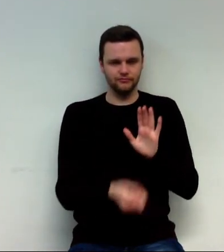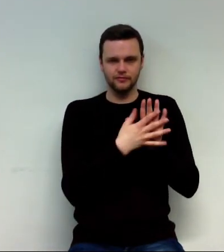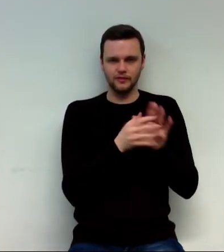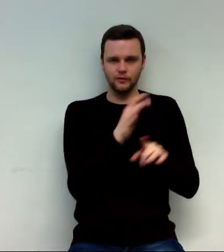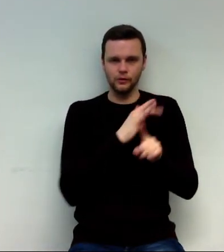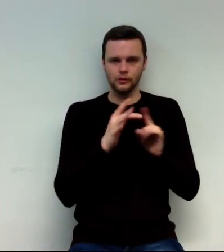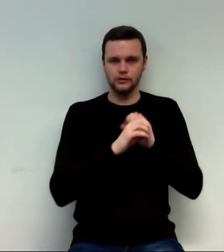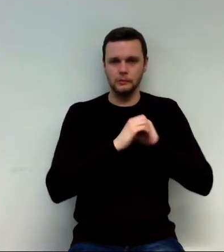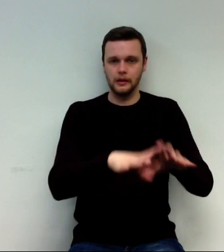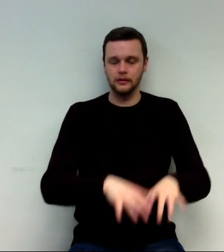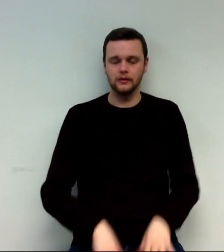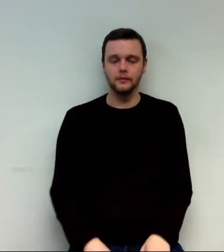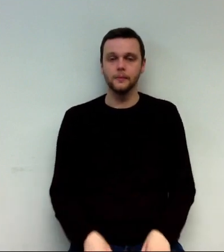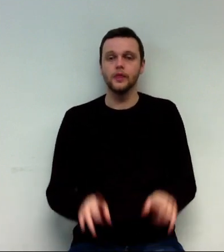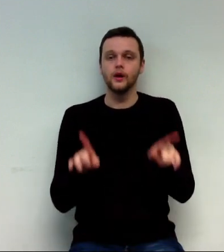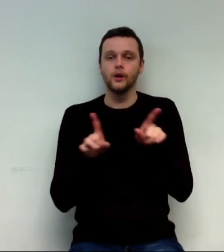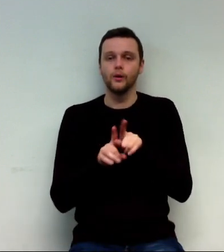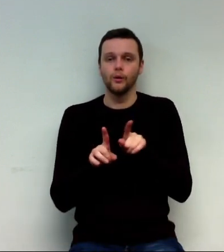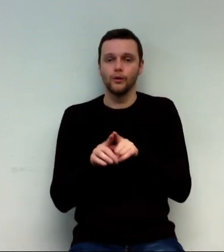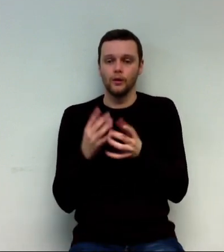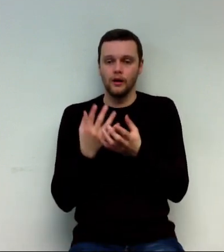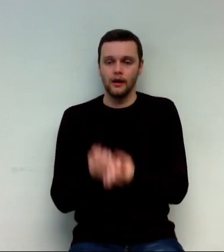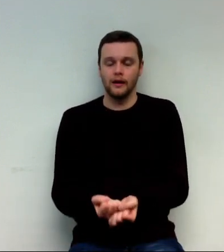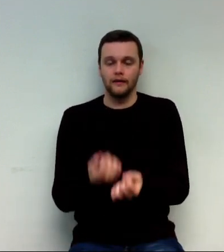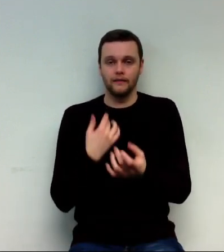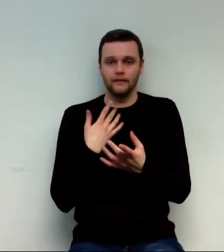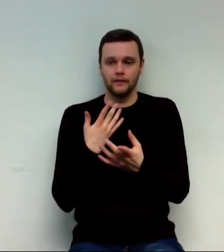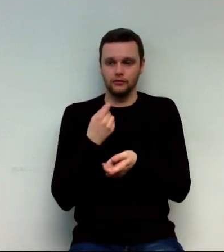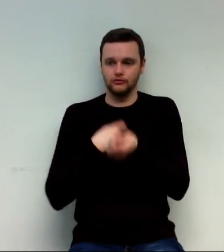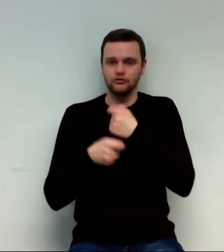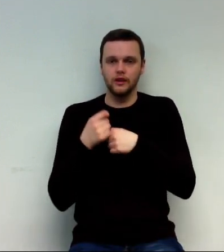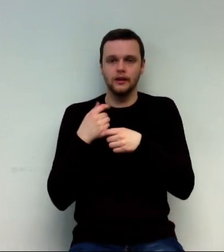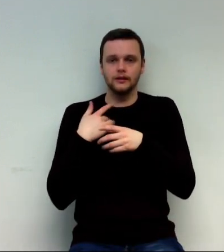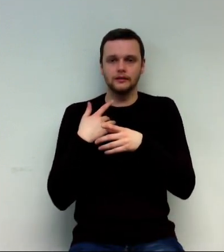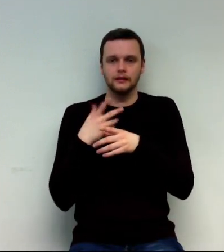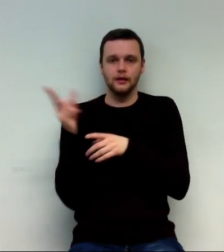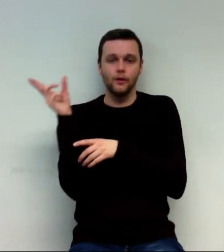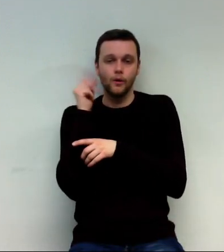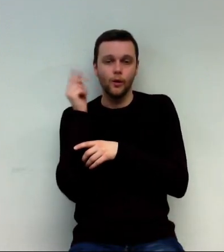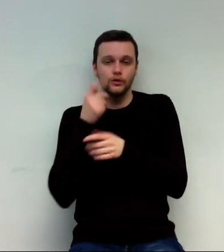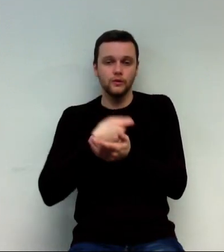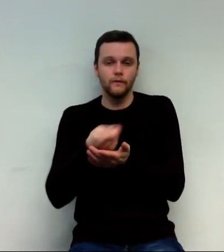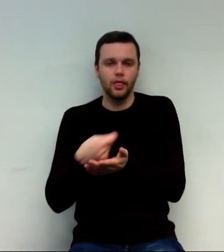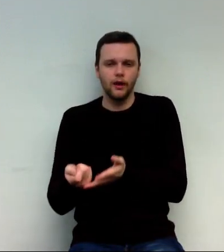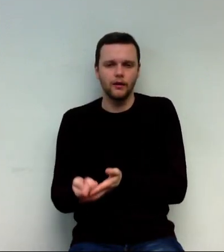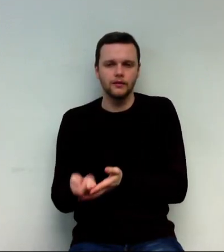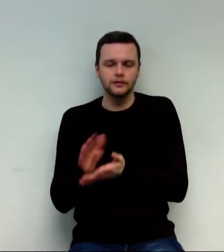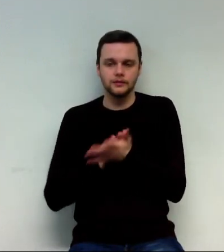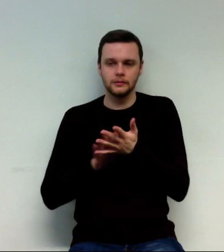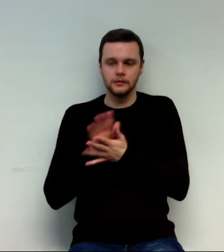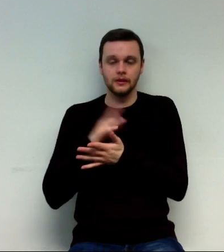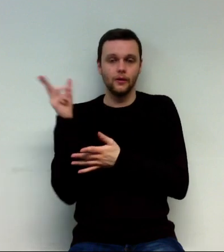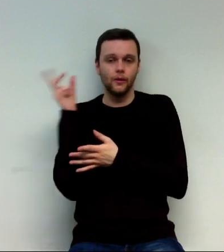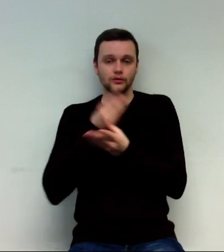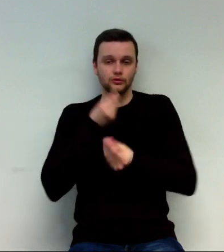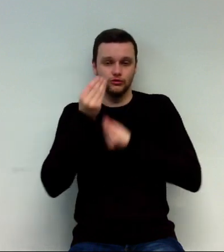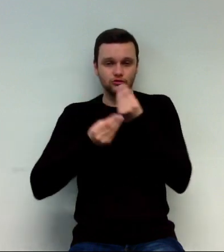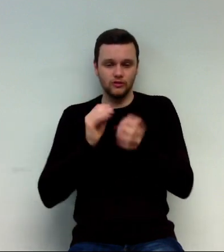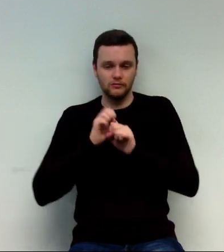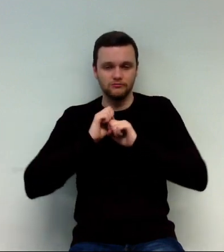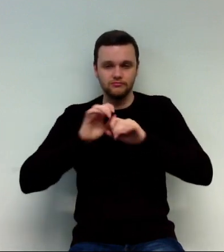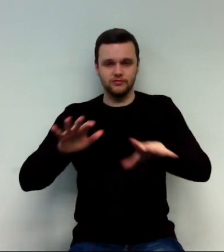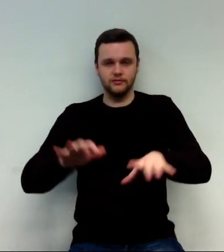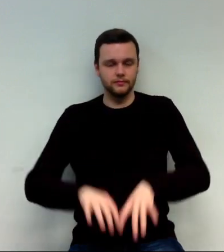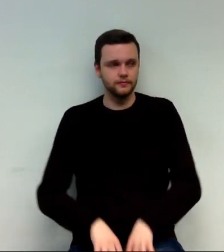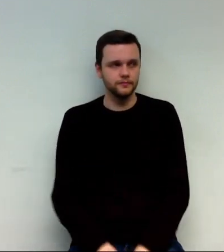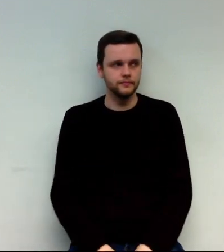that you can download for free where you could create audio flyers that you could advertise your audio described show. You would want to